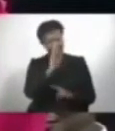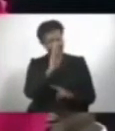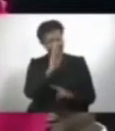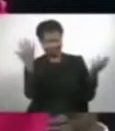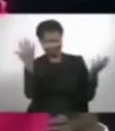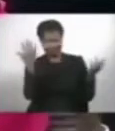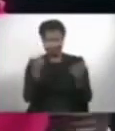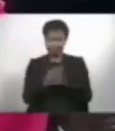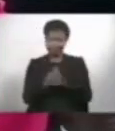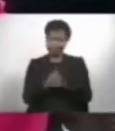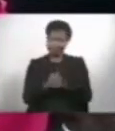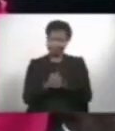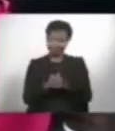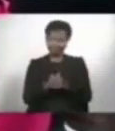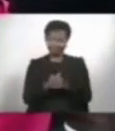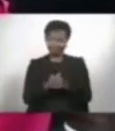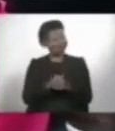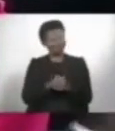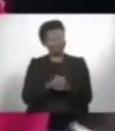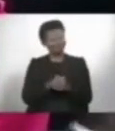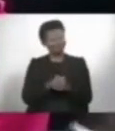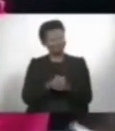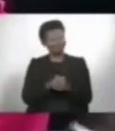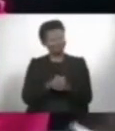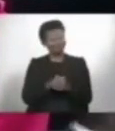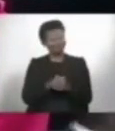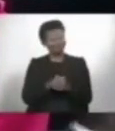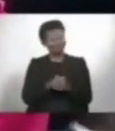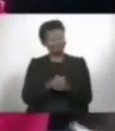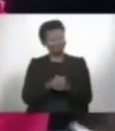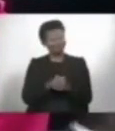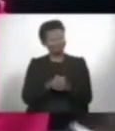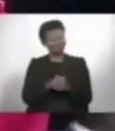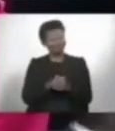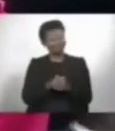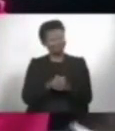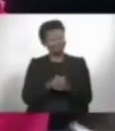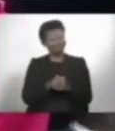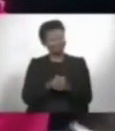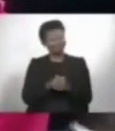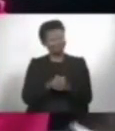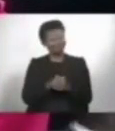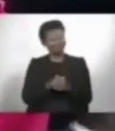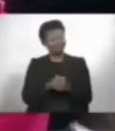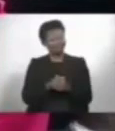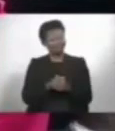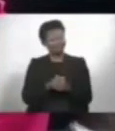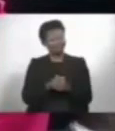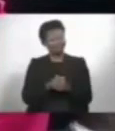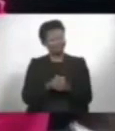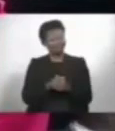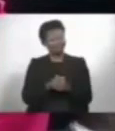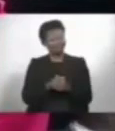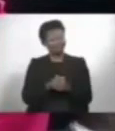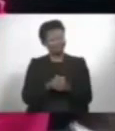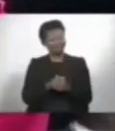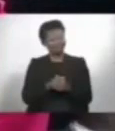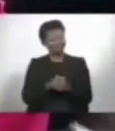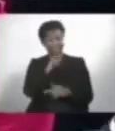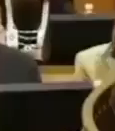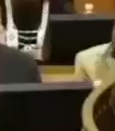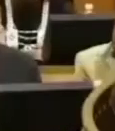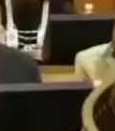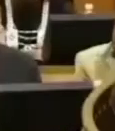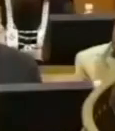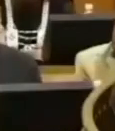man. There's nothing honorable about Mashile. You can't be forcing us to call people honorable here, Mr.